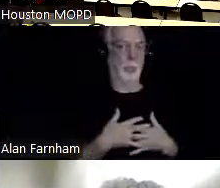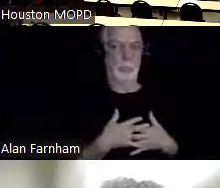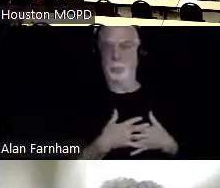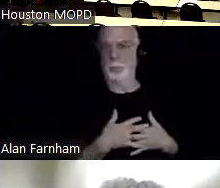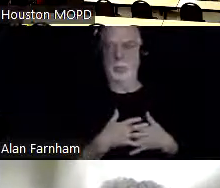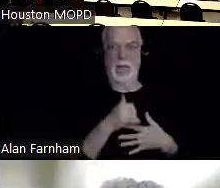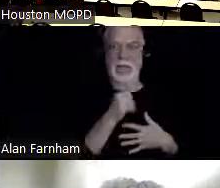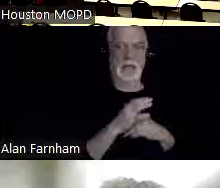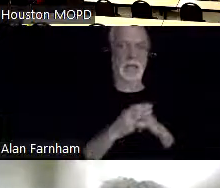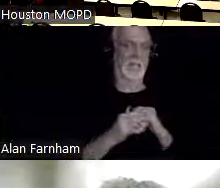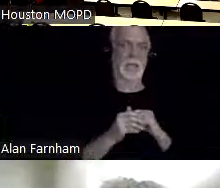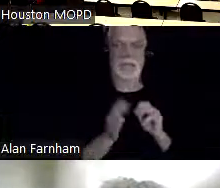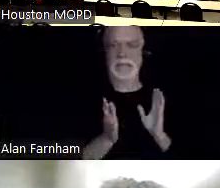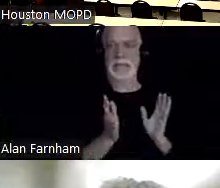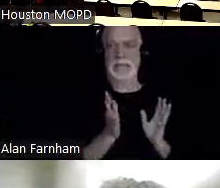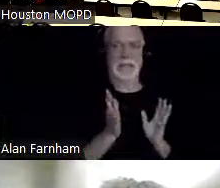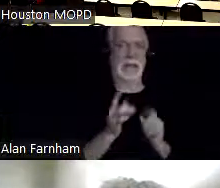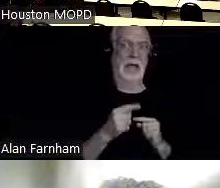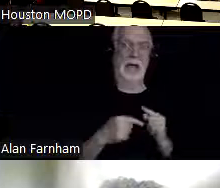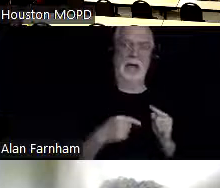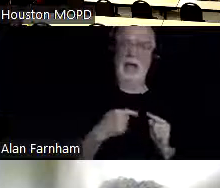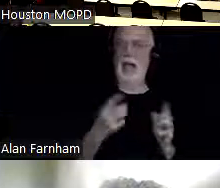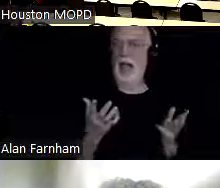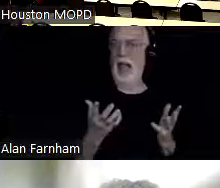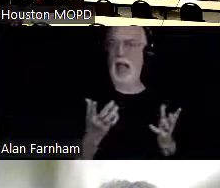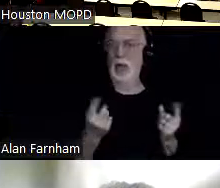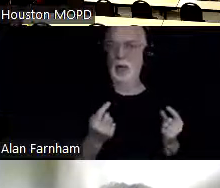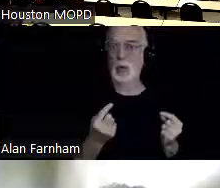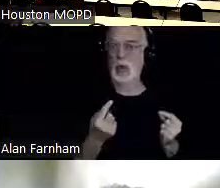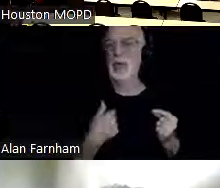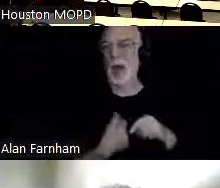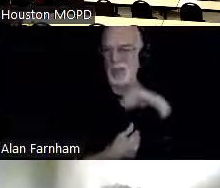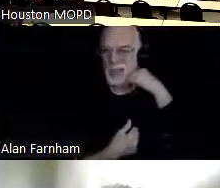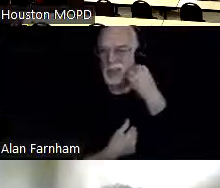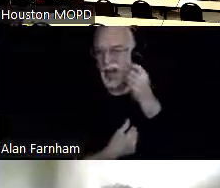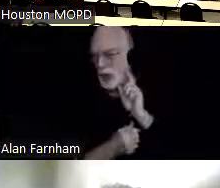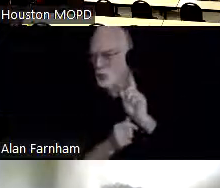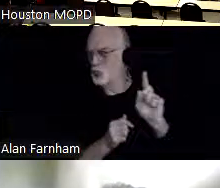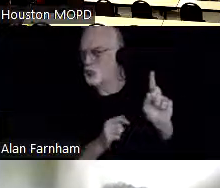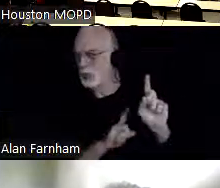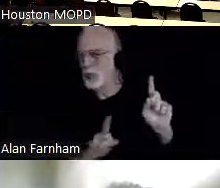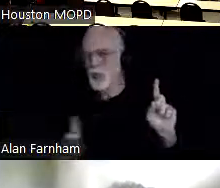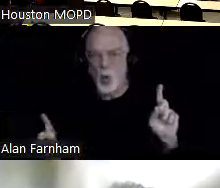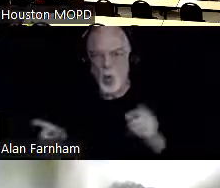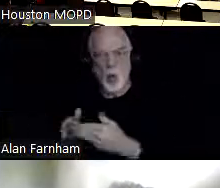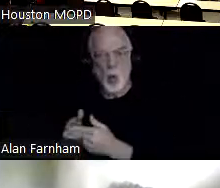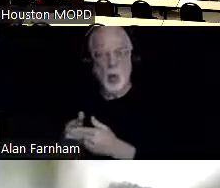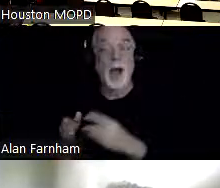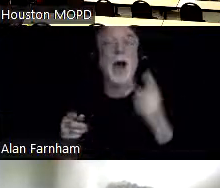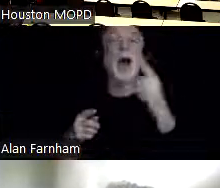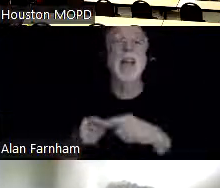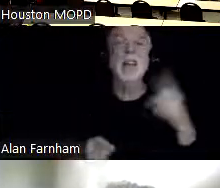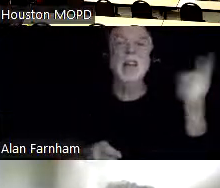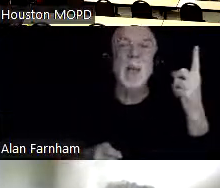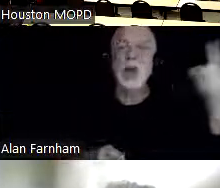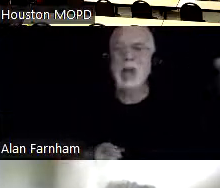speak the language. I didn't know what to do. So I shied away in a corner until somebody came up and